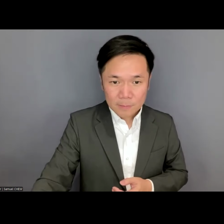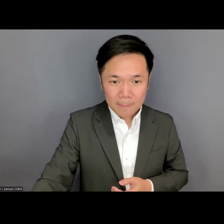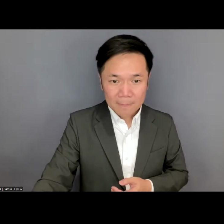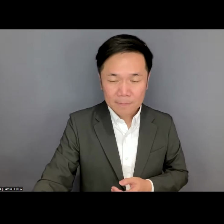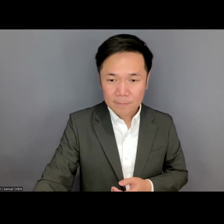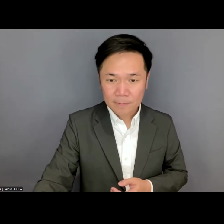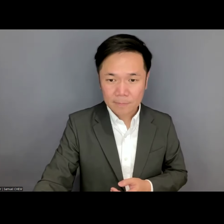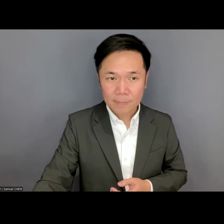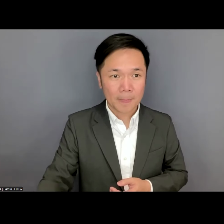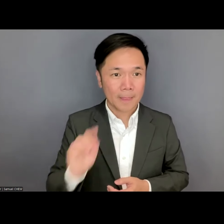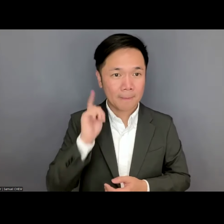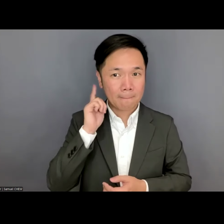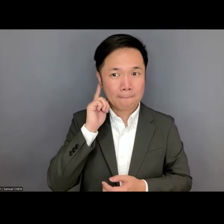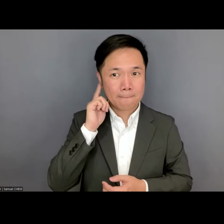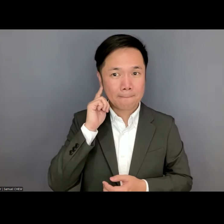d'avoir